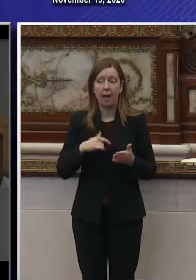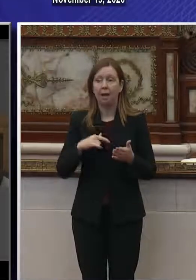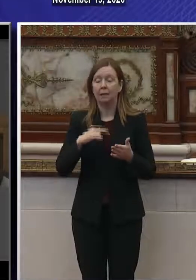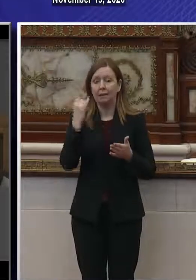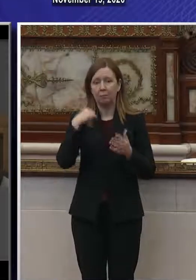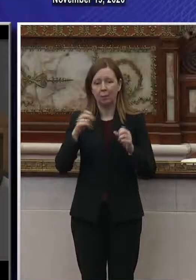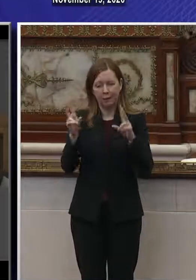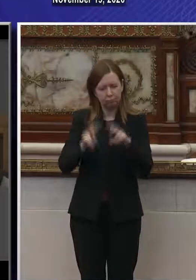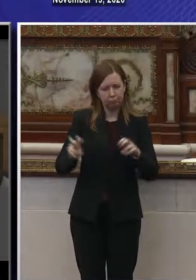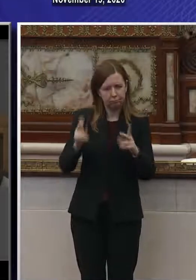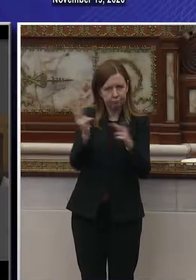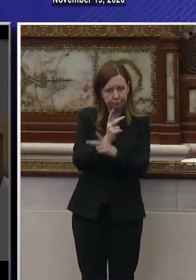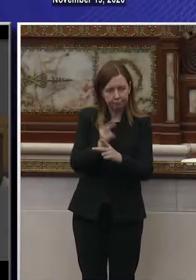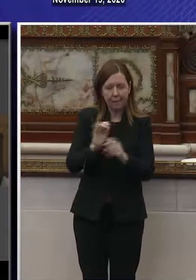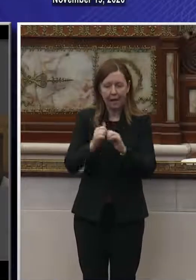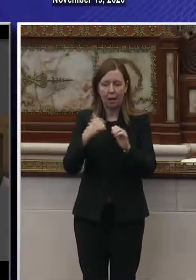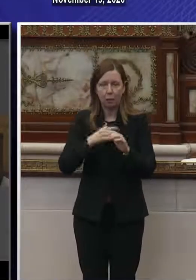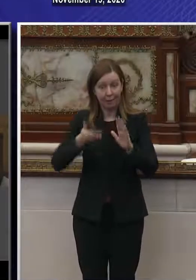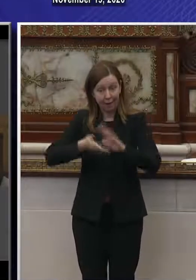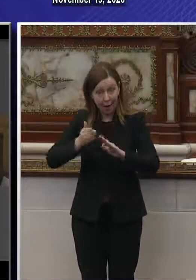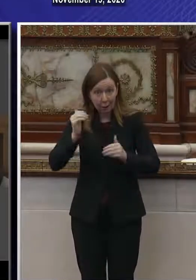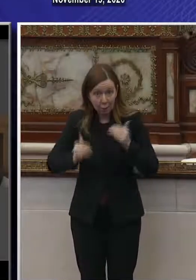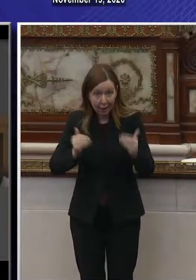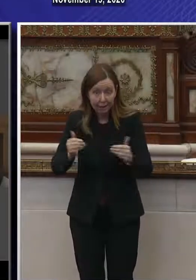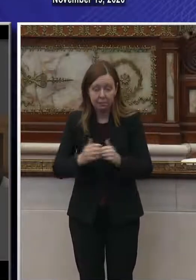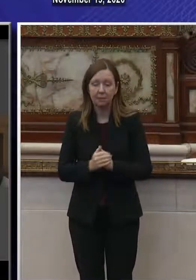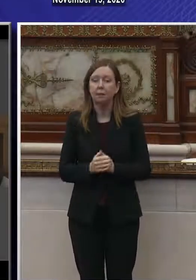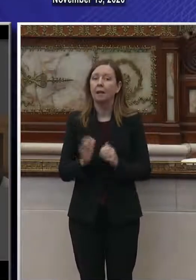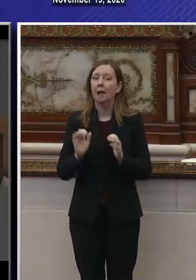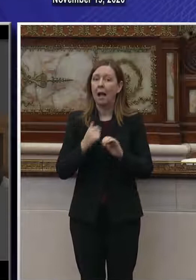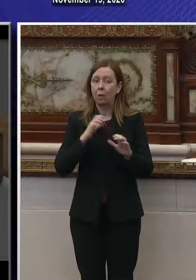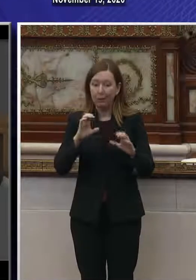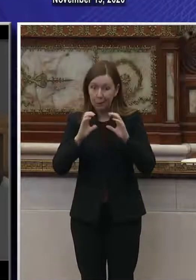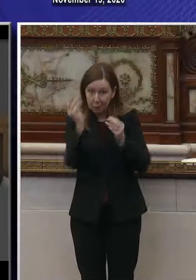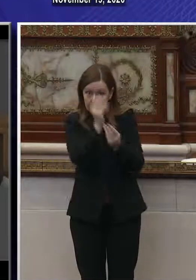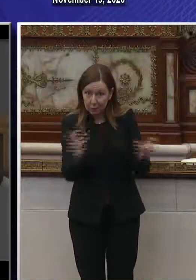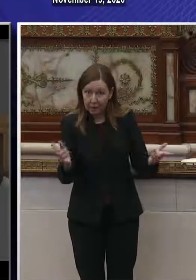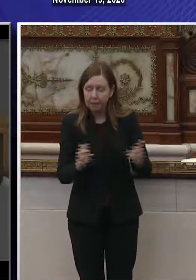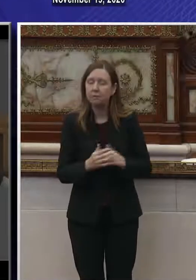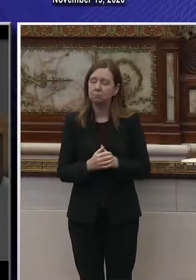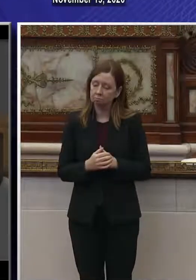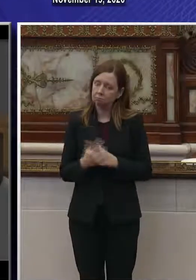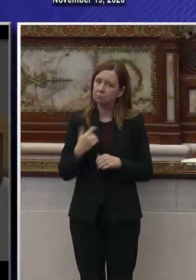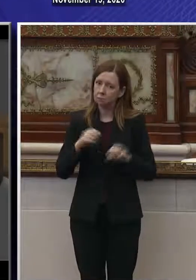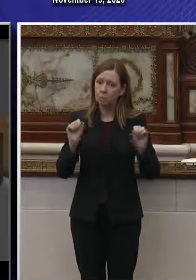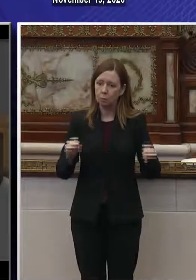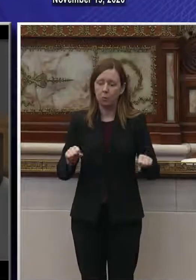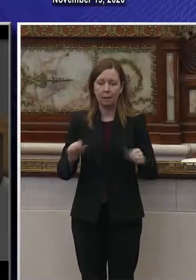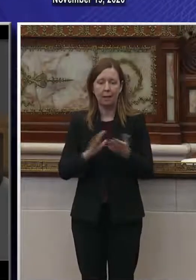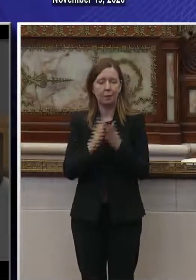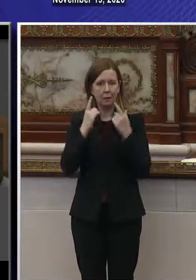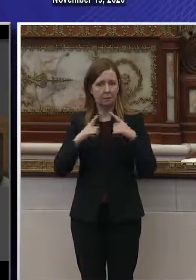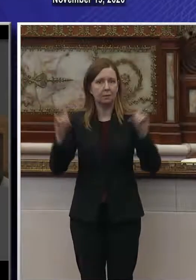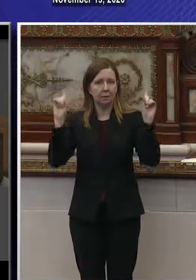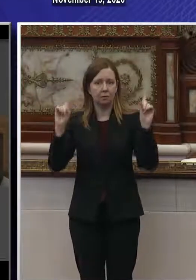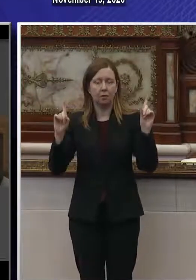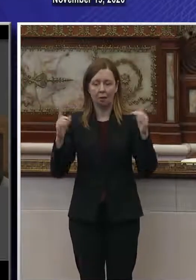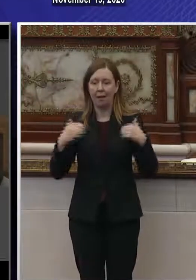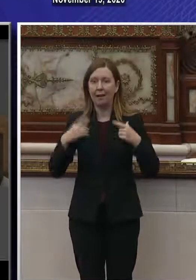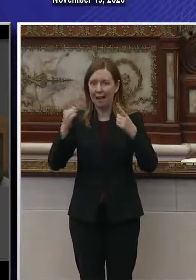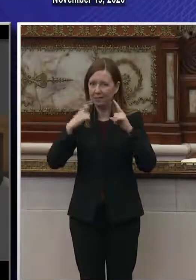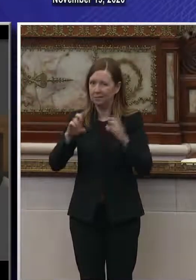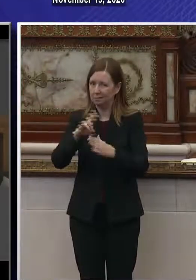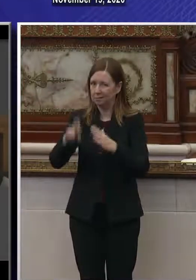flush out the ways in which we operate and the ways in which we communicate, I think that we can all be very, very successful and have